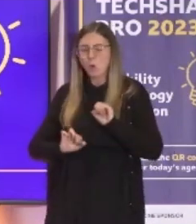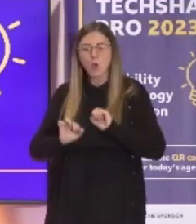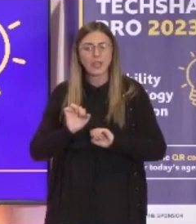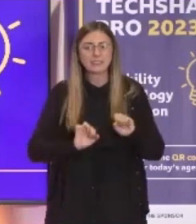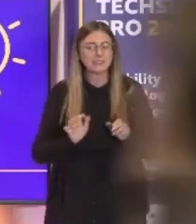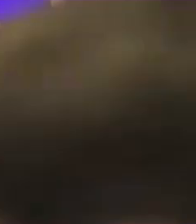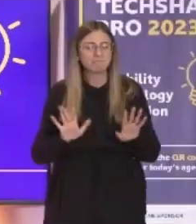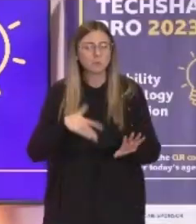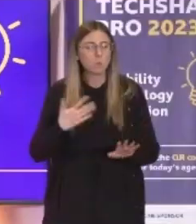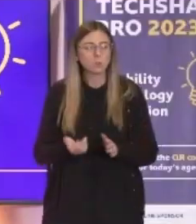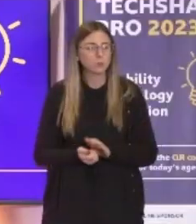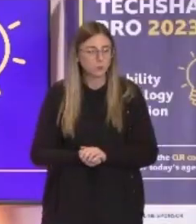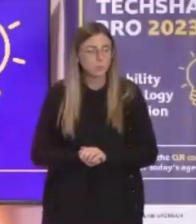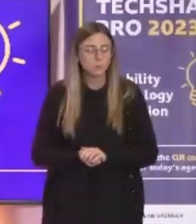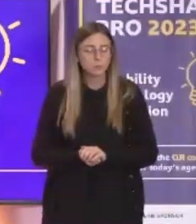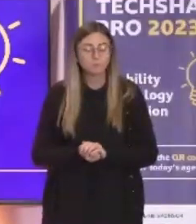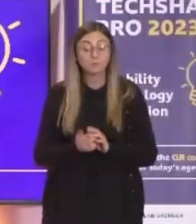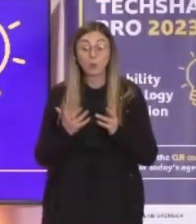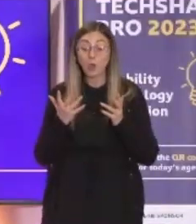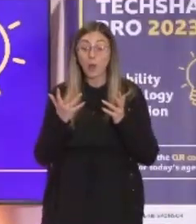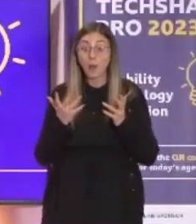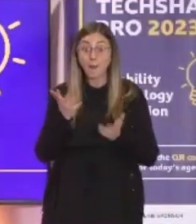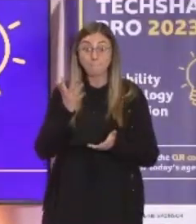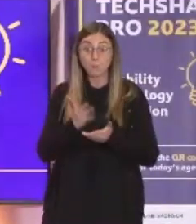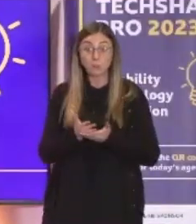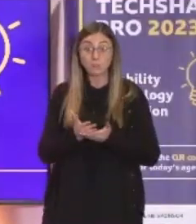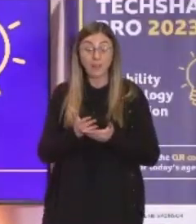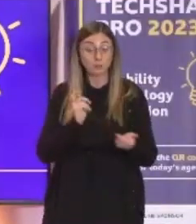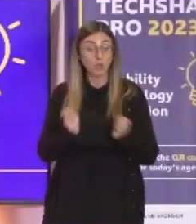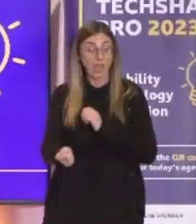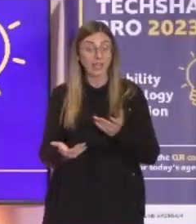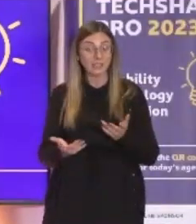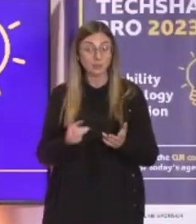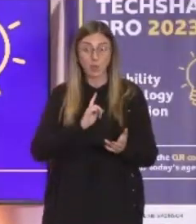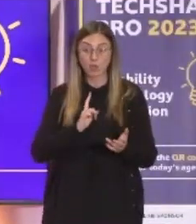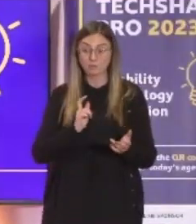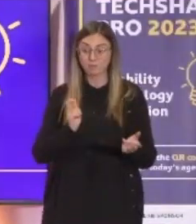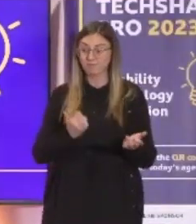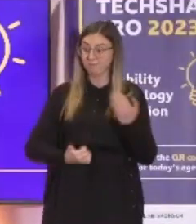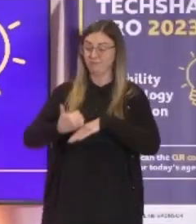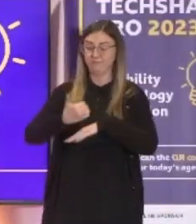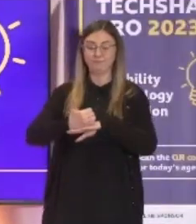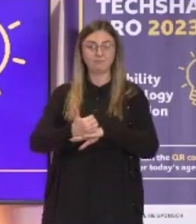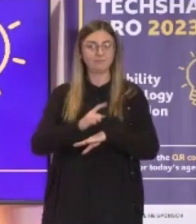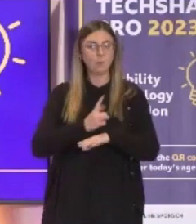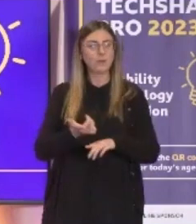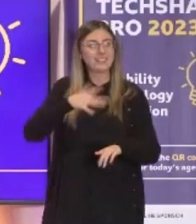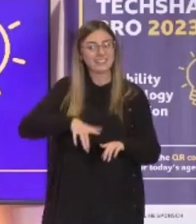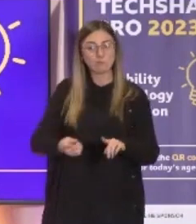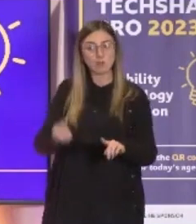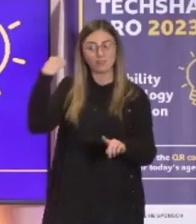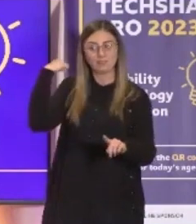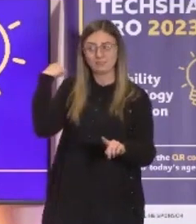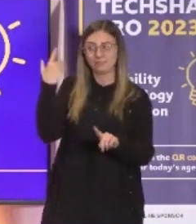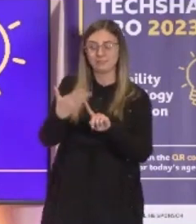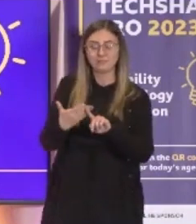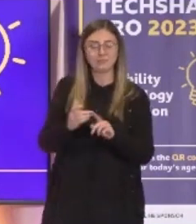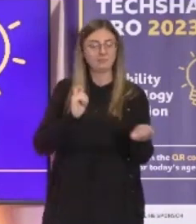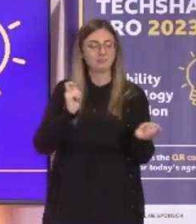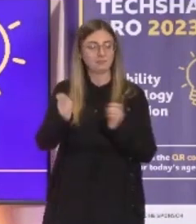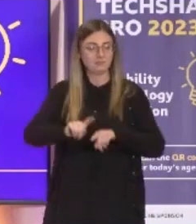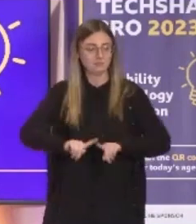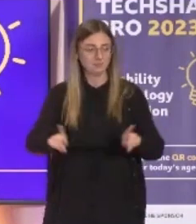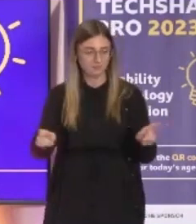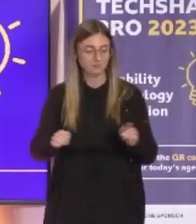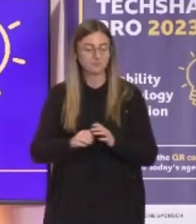build. But clearly you've struck a chord in some particular way. Is there anything in particular you think is different to what we were doing before? You've mentioned lots of different